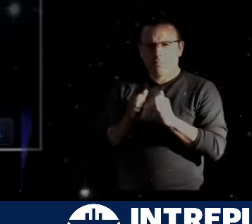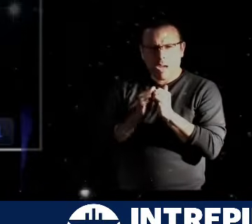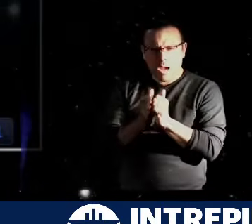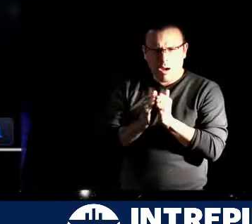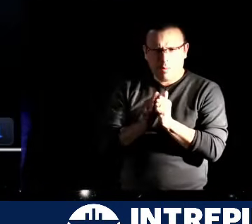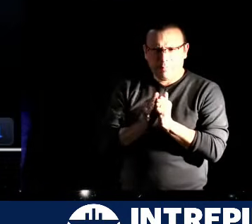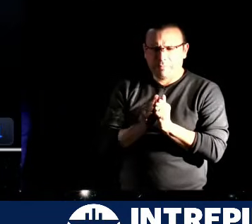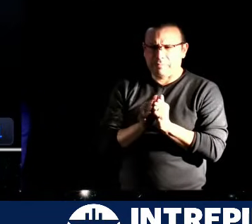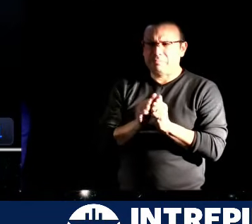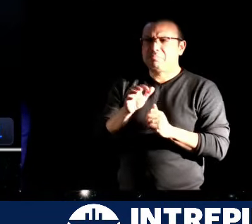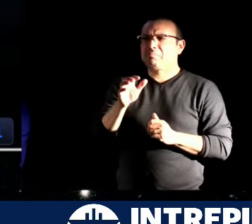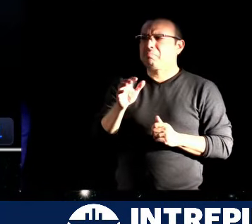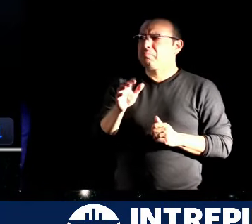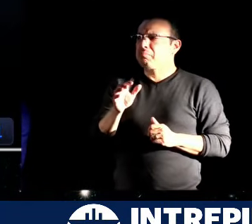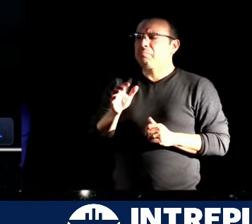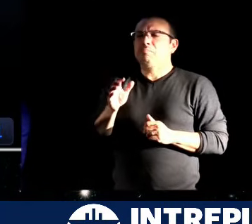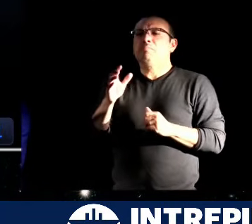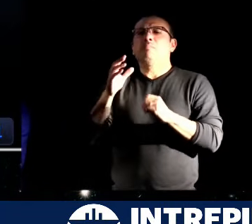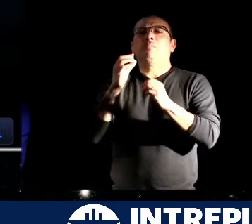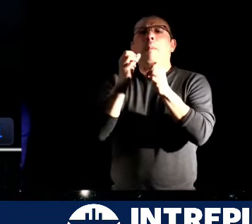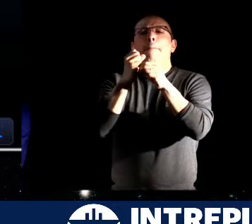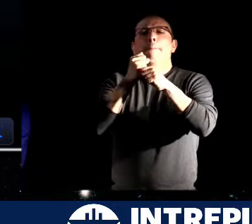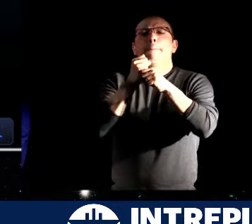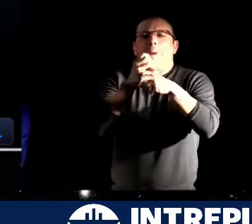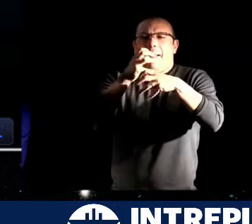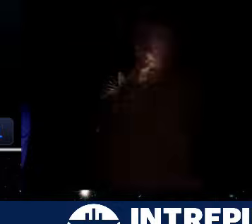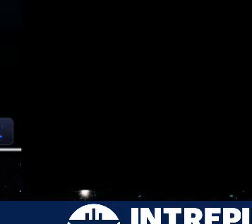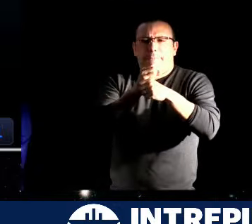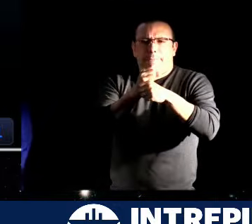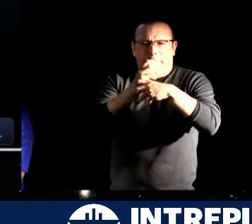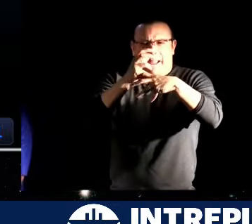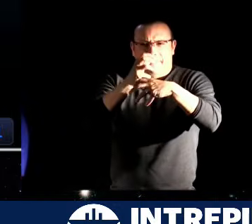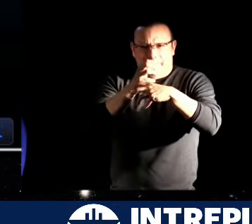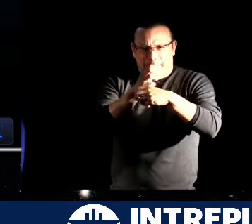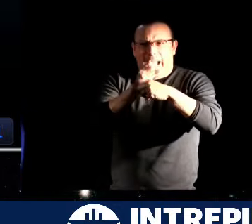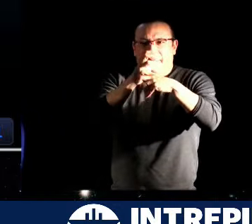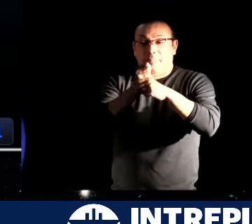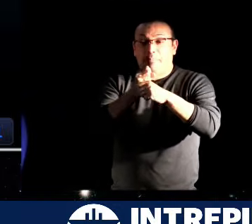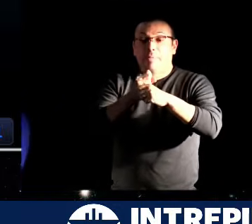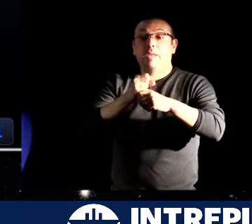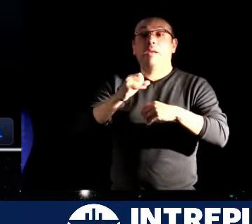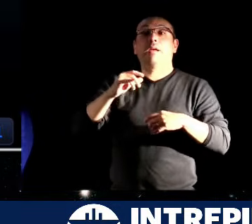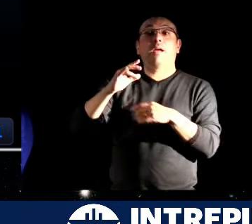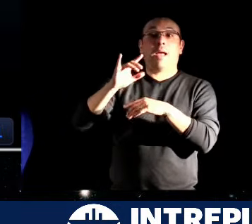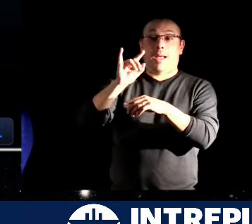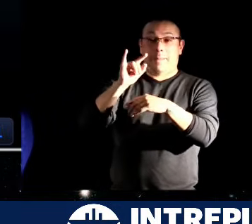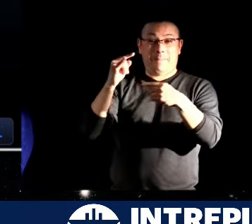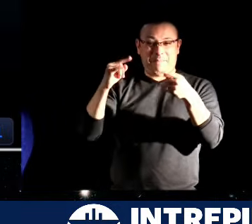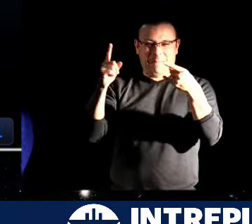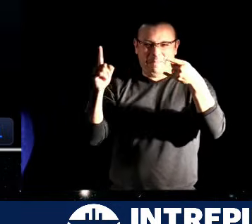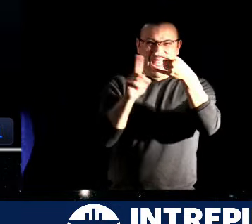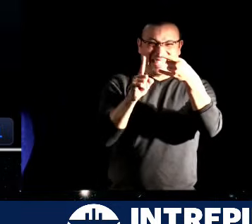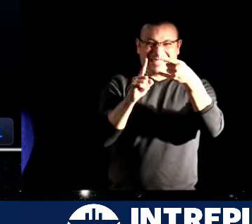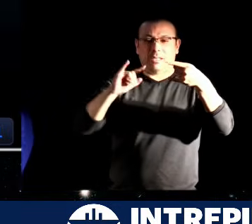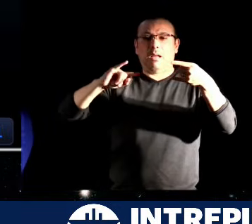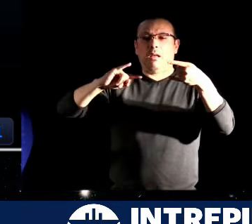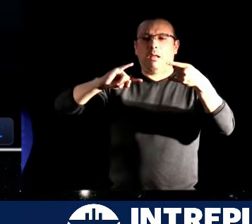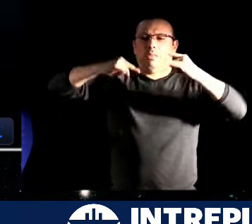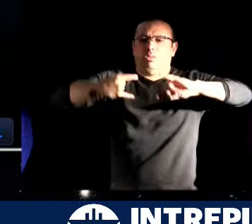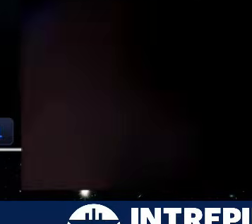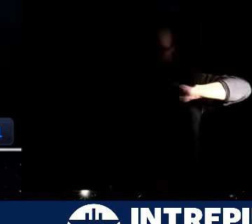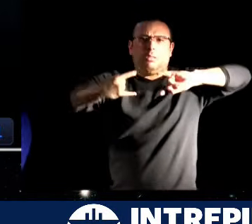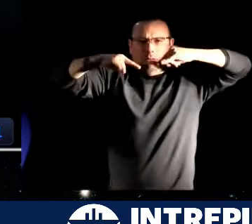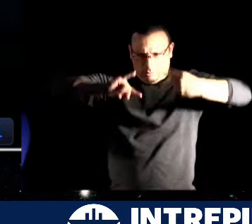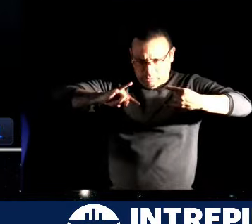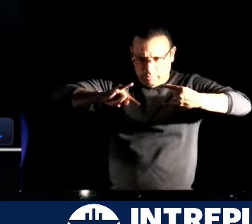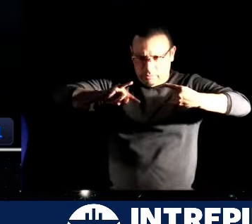tiny explosions that the magnetic field with opposite polarities comes together, and basically they cancel each other. Once they cancel each other, they